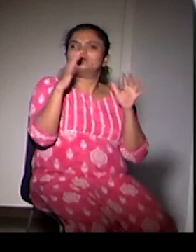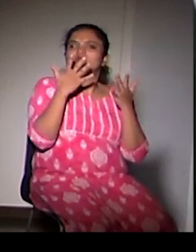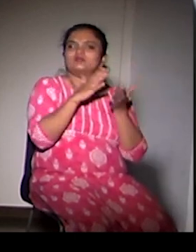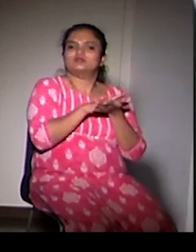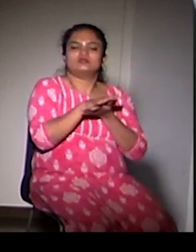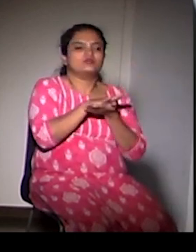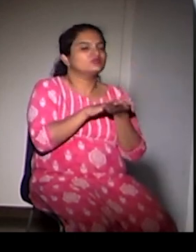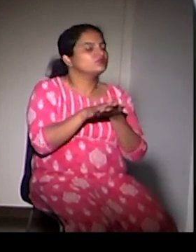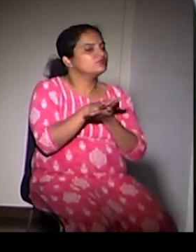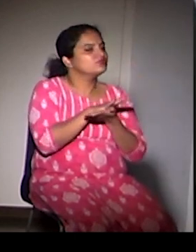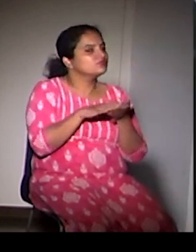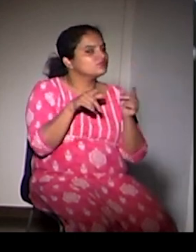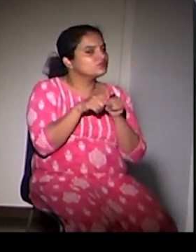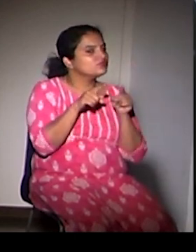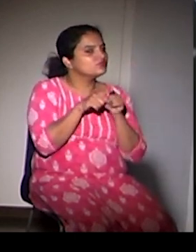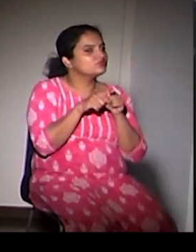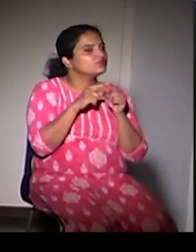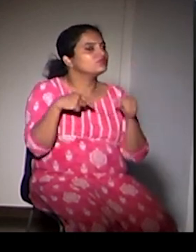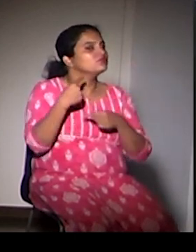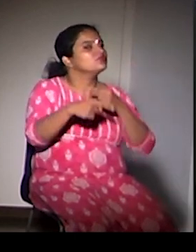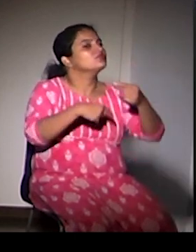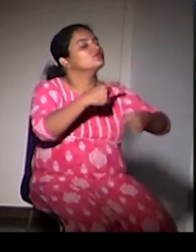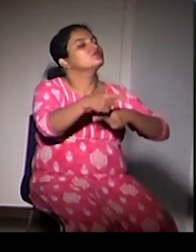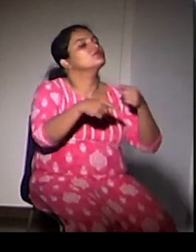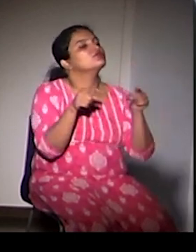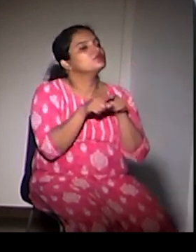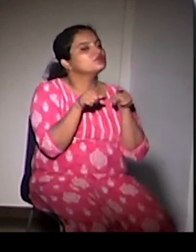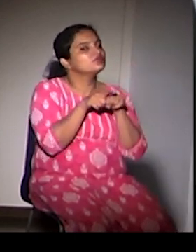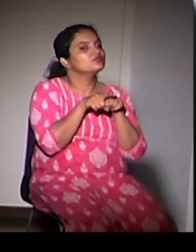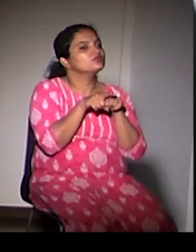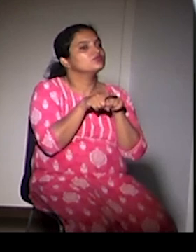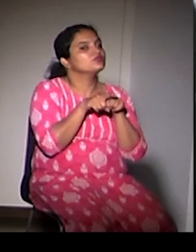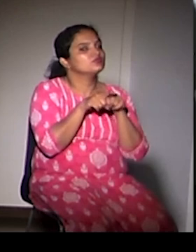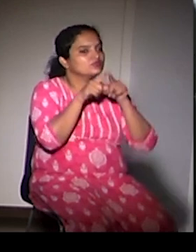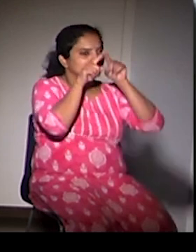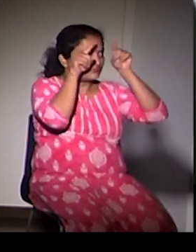in marble, but they're on the subsidiary